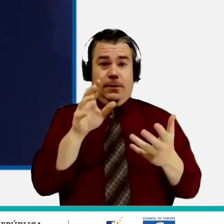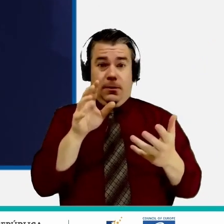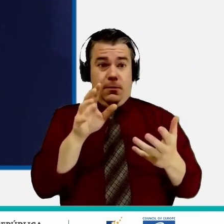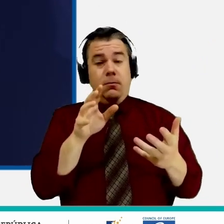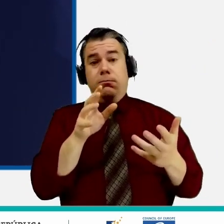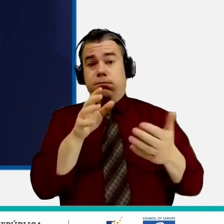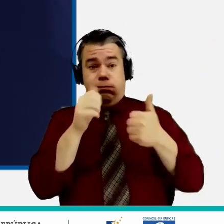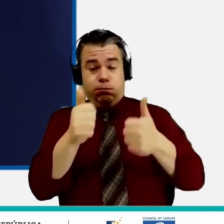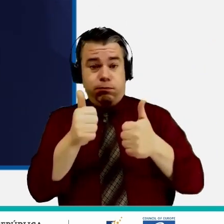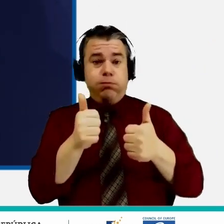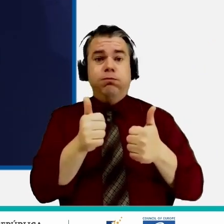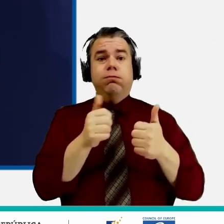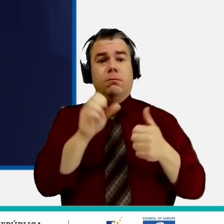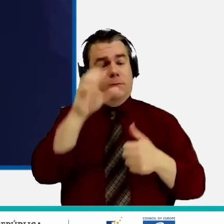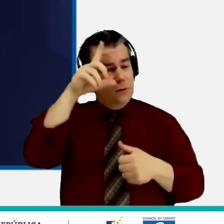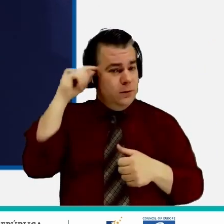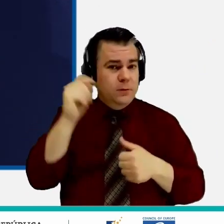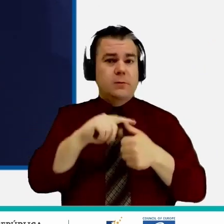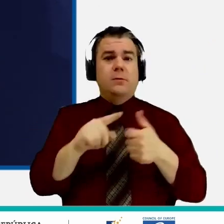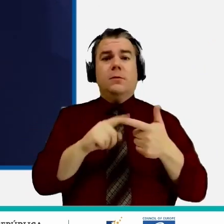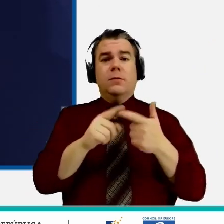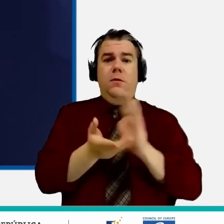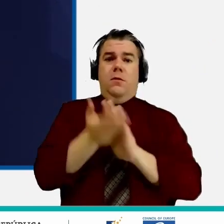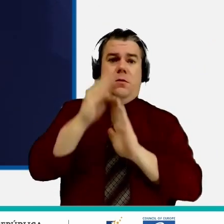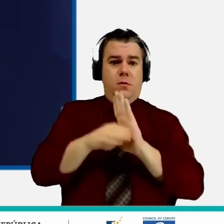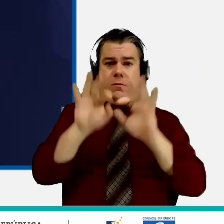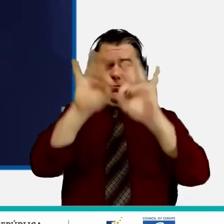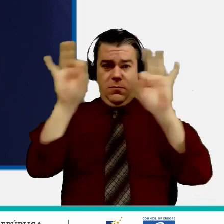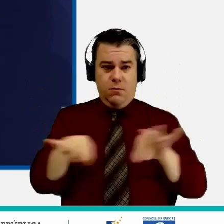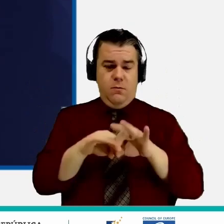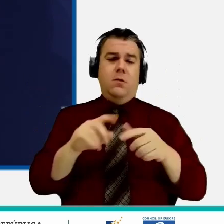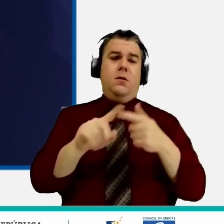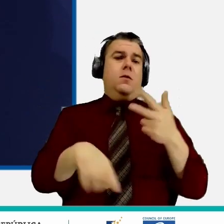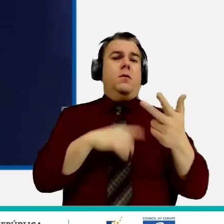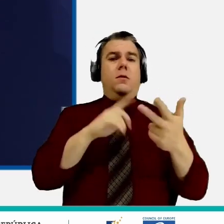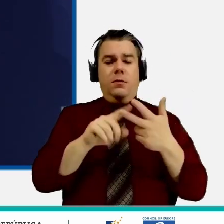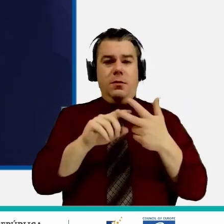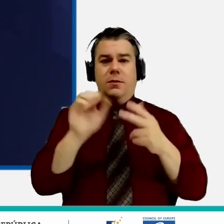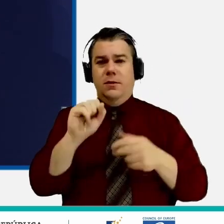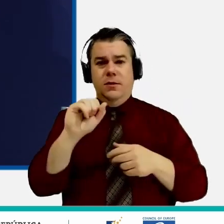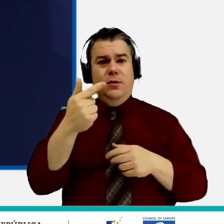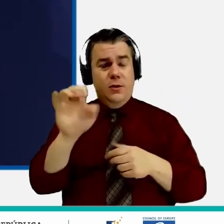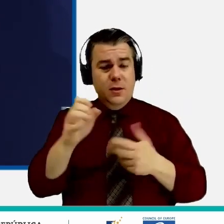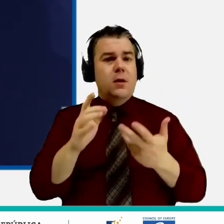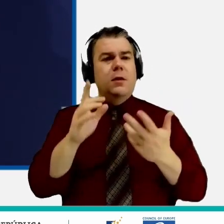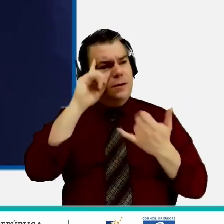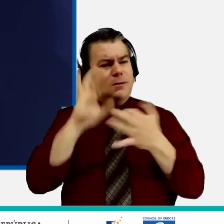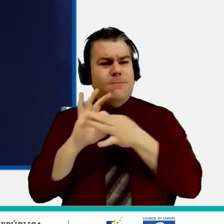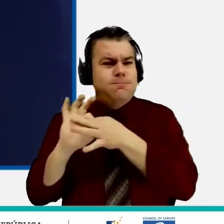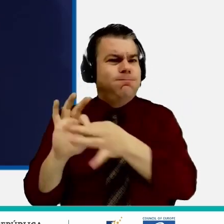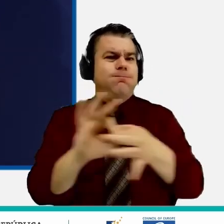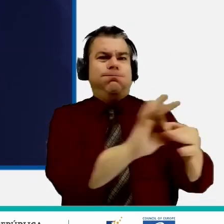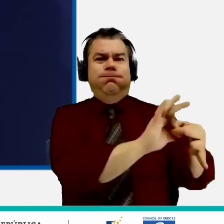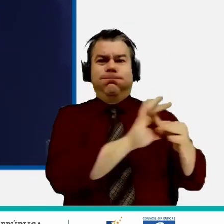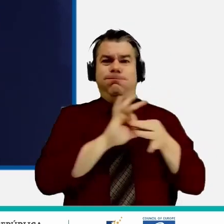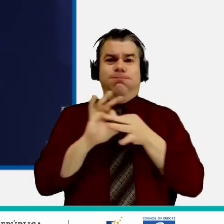climate agreements, SDGs, and really see synergies and interconnections. And if we really want to tackle